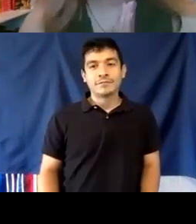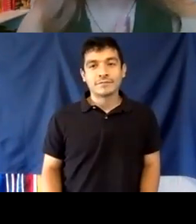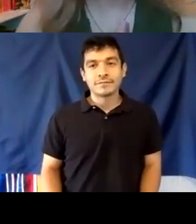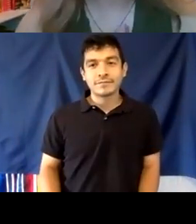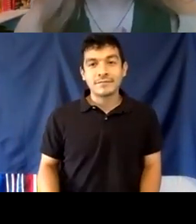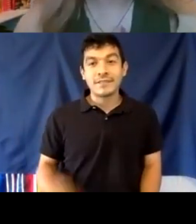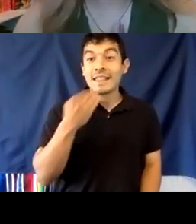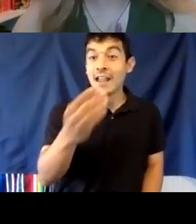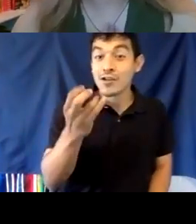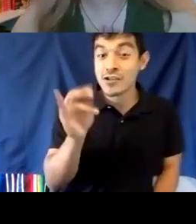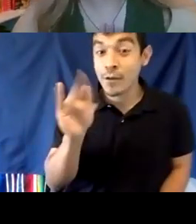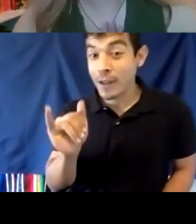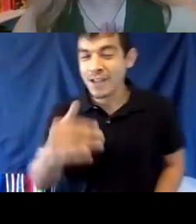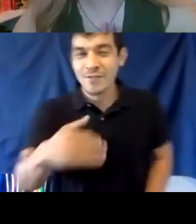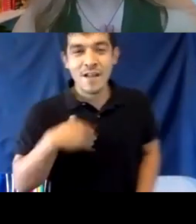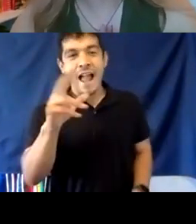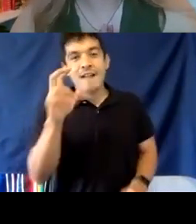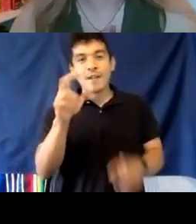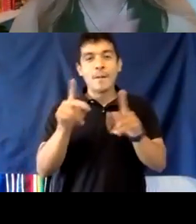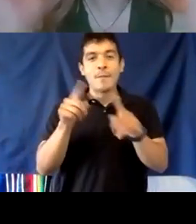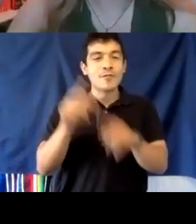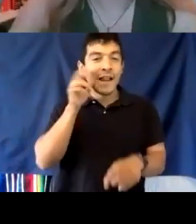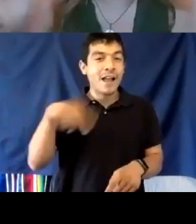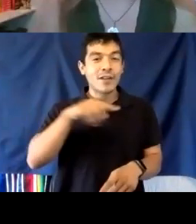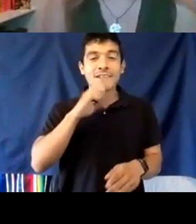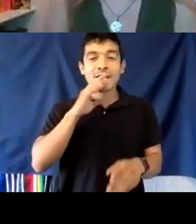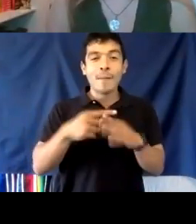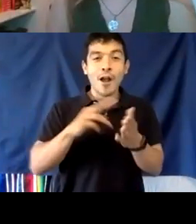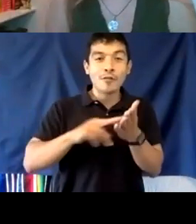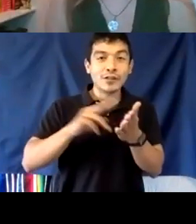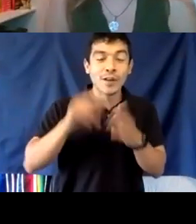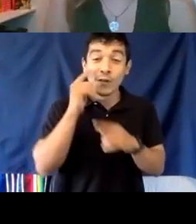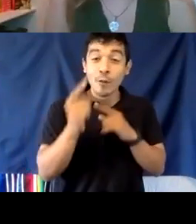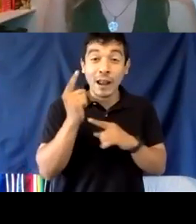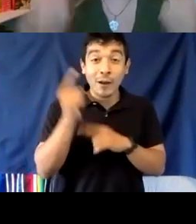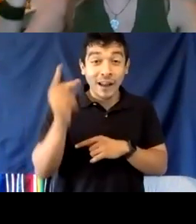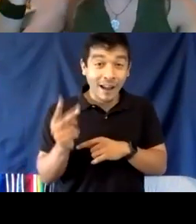Chi-Wei. You got 300 people to listen to us talk about research for an hour and a half.